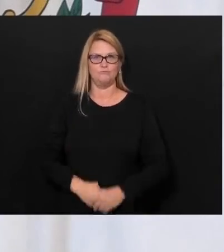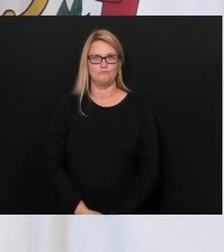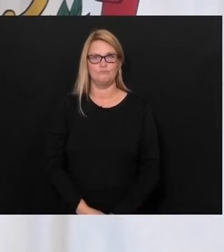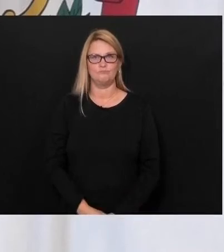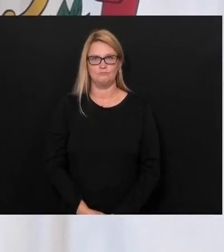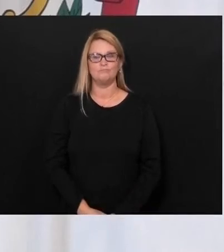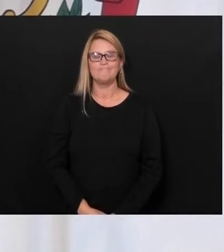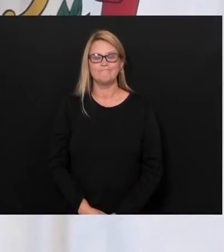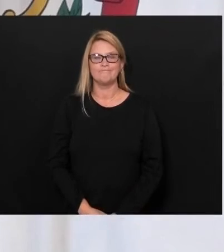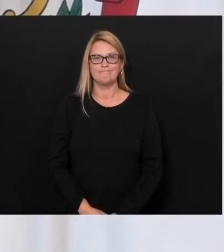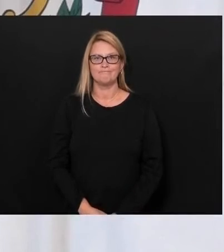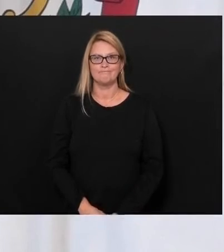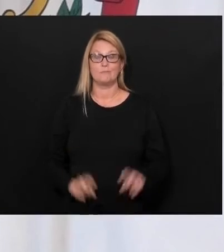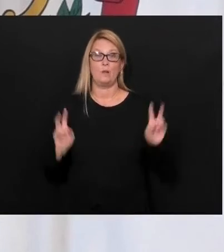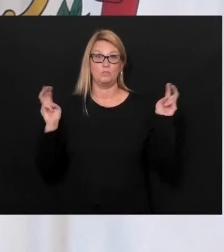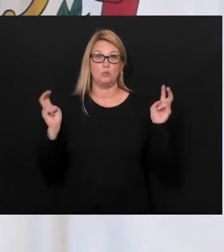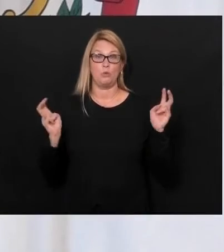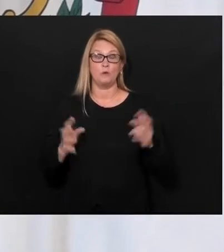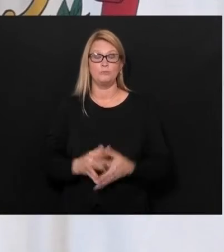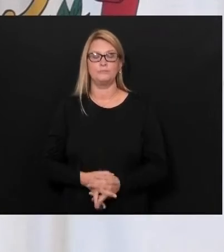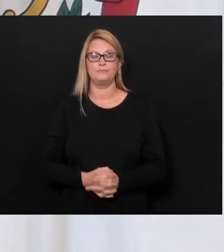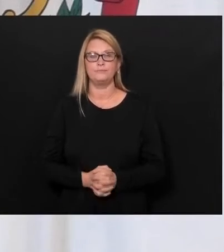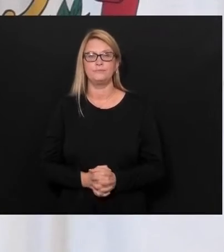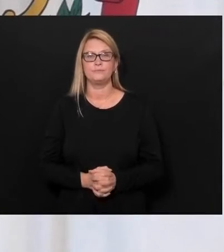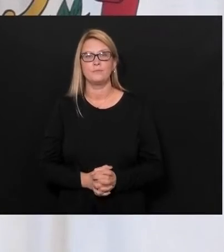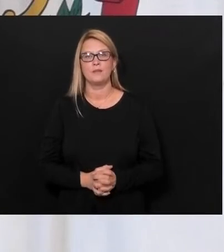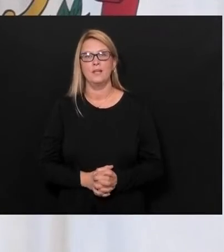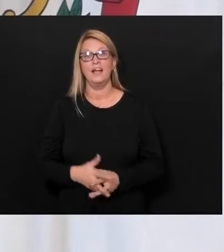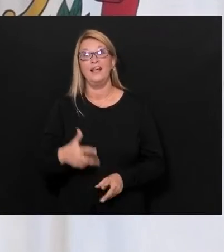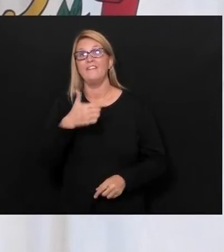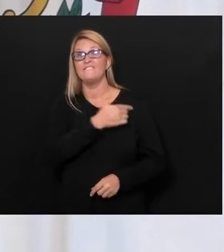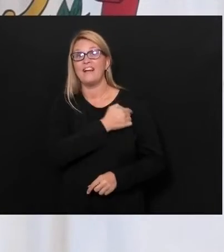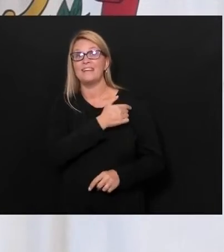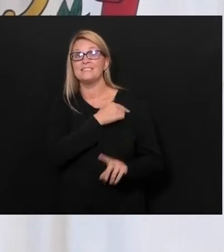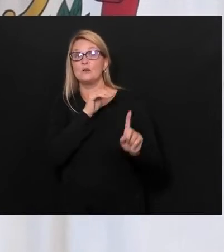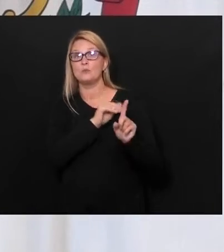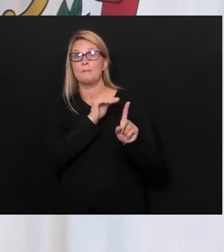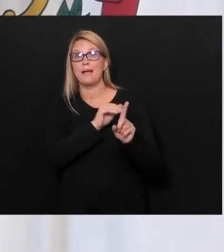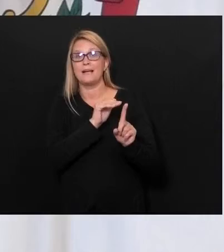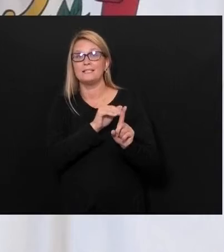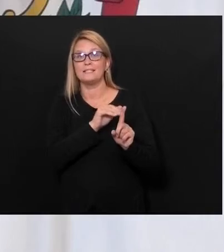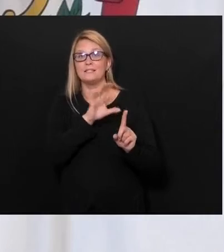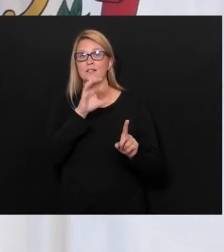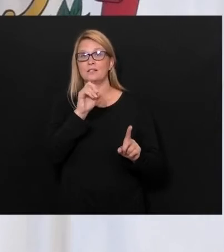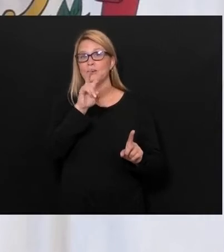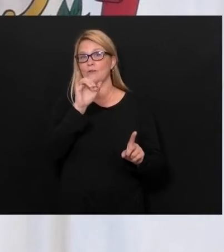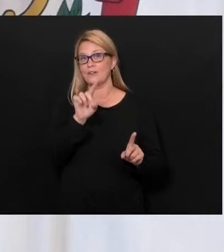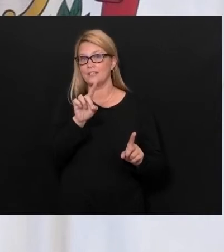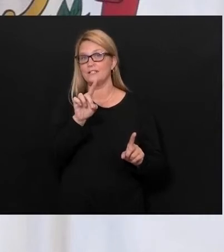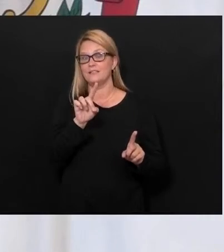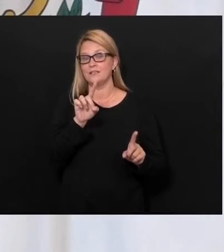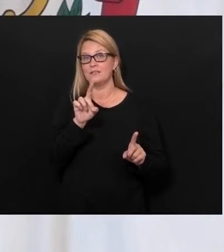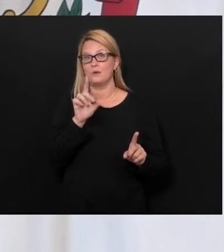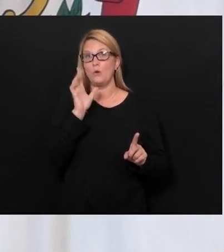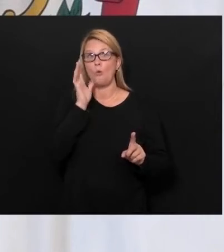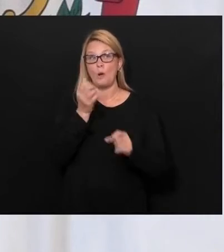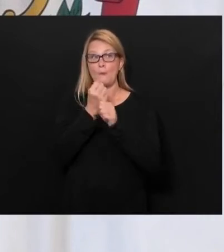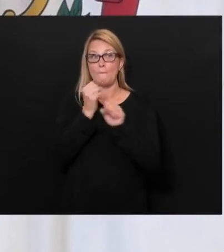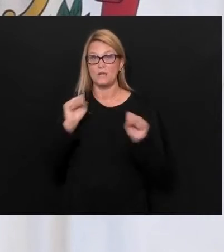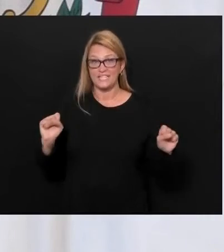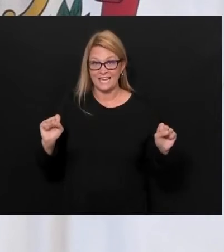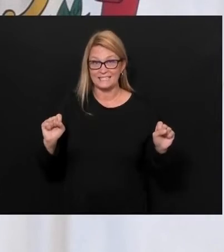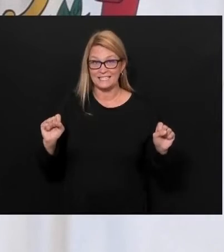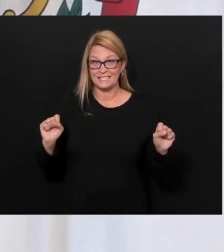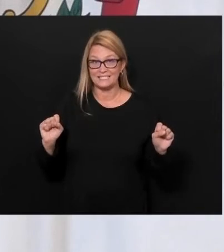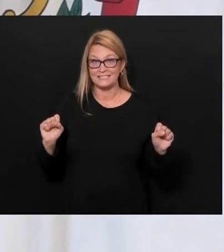Now, from vaccine reminders, you know, the COVID vaccine will protect us from the virus.